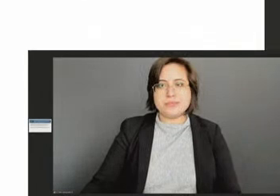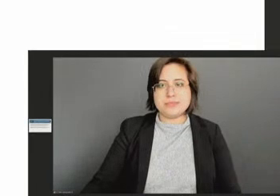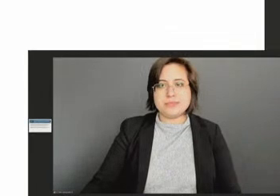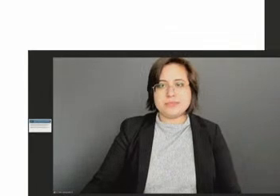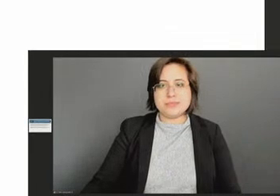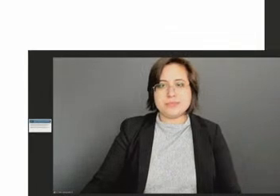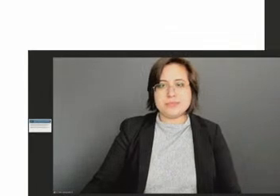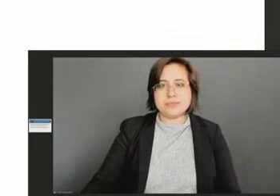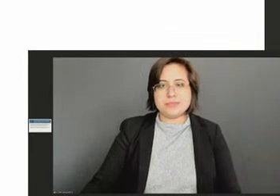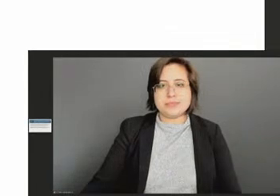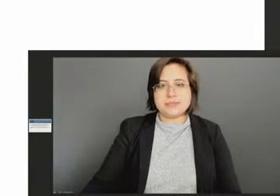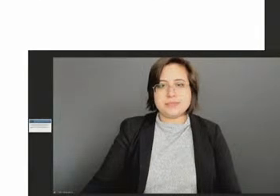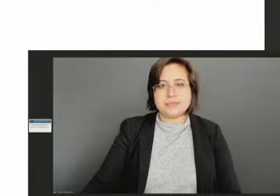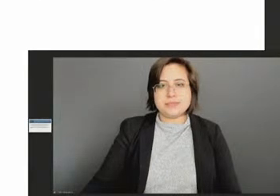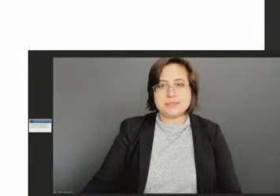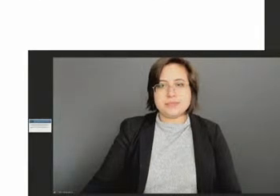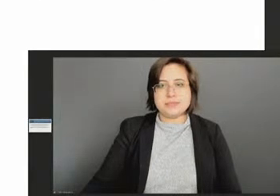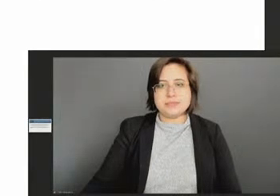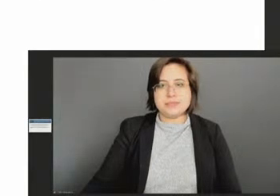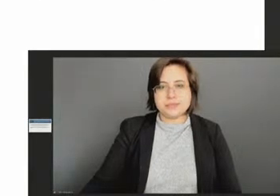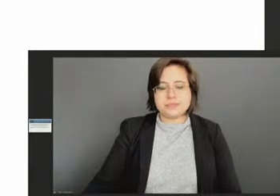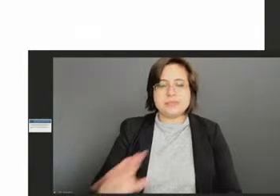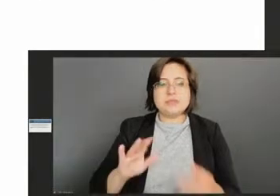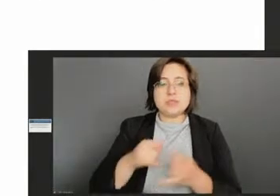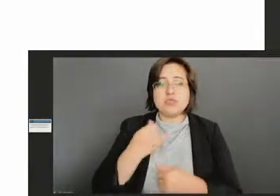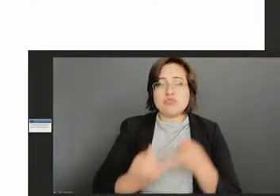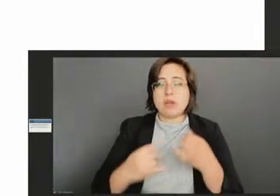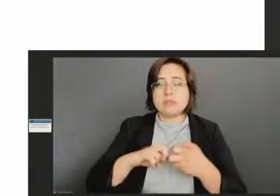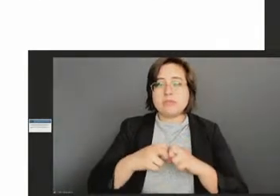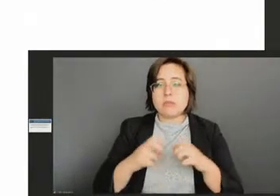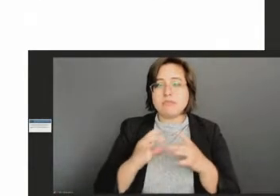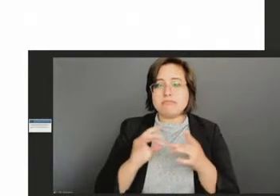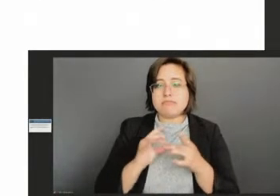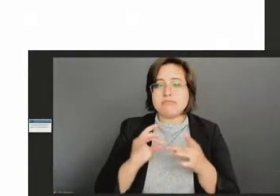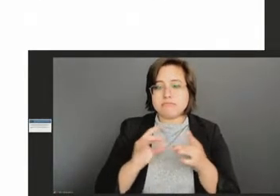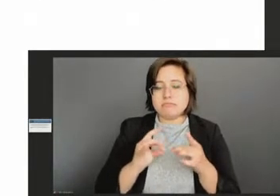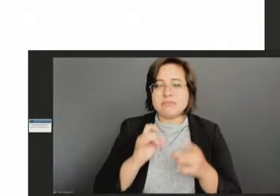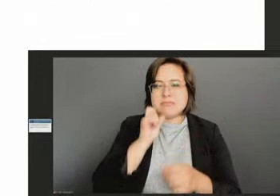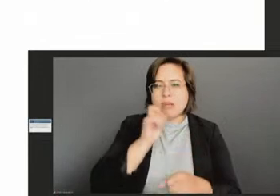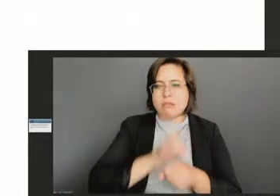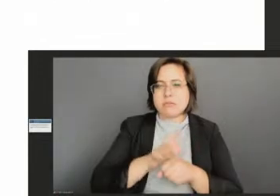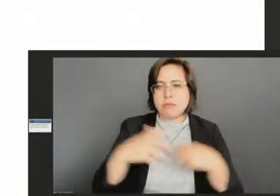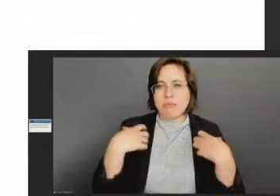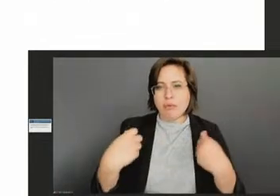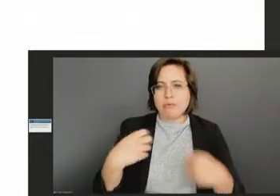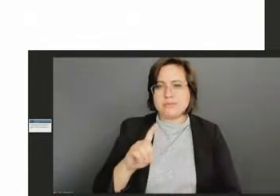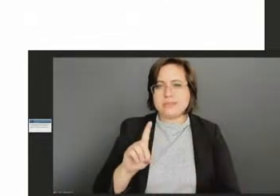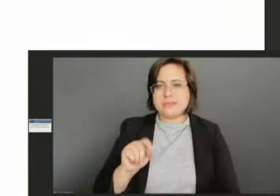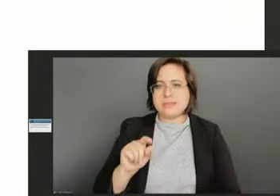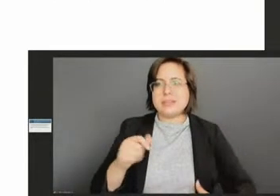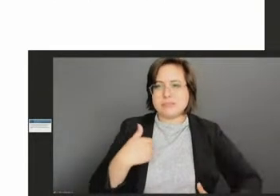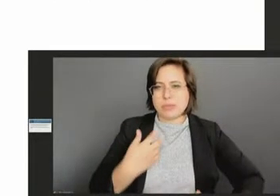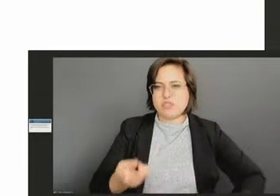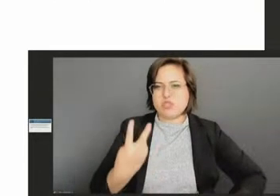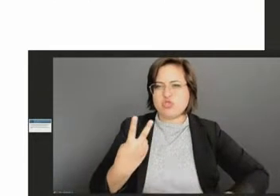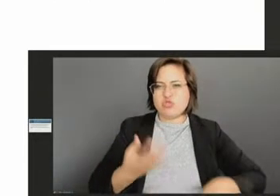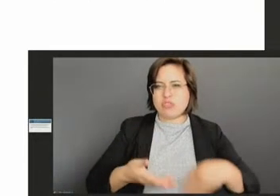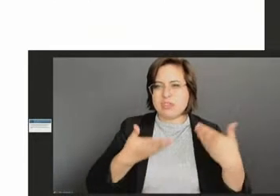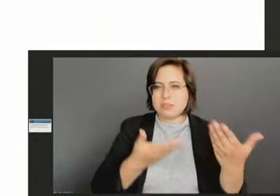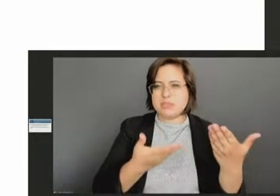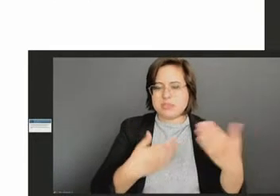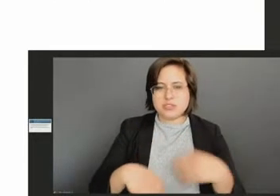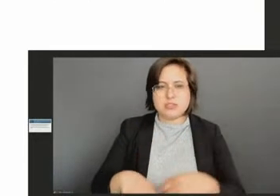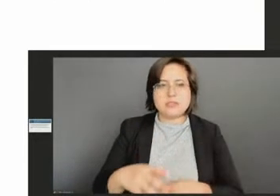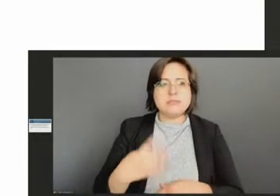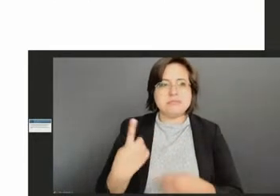problem statement around lack of health data for people in carceral settings, we had 2 recommendations. One is that the CDC